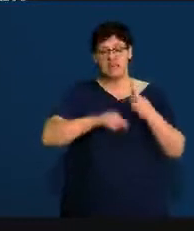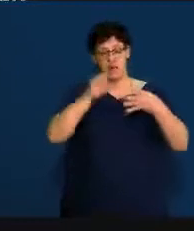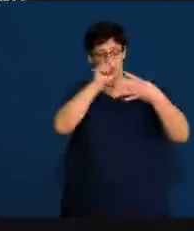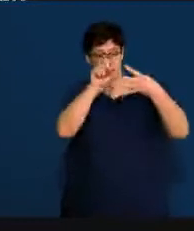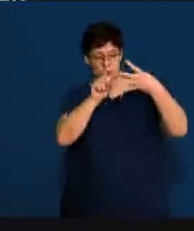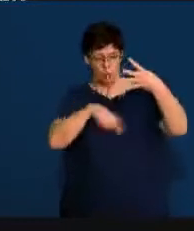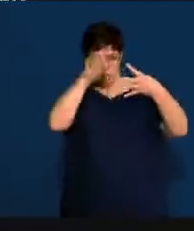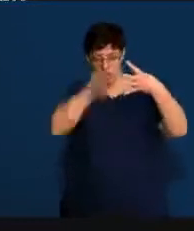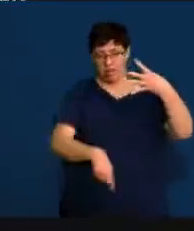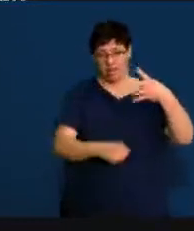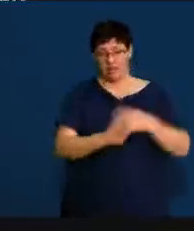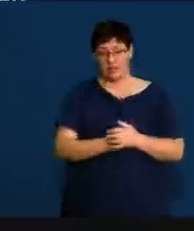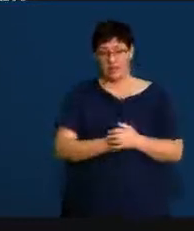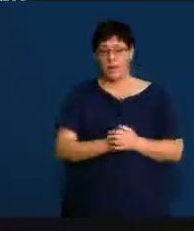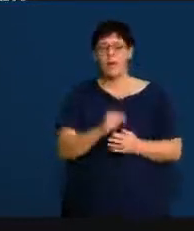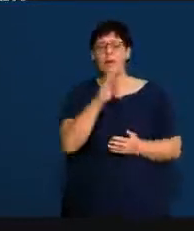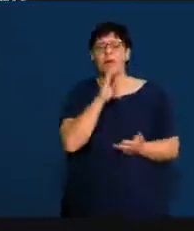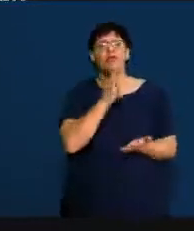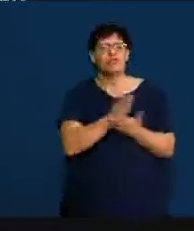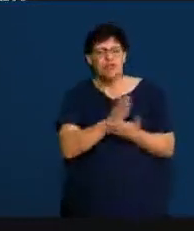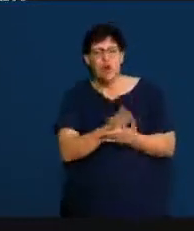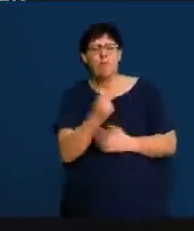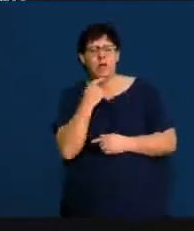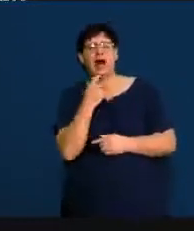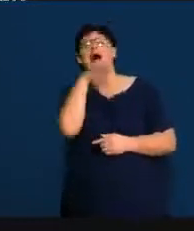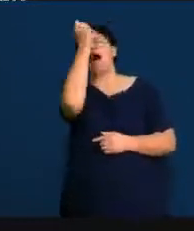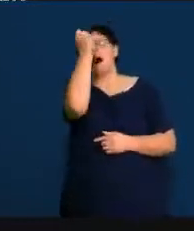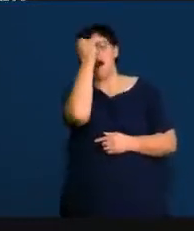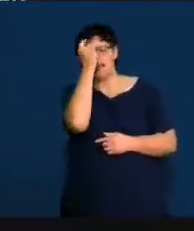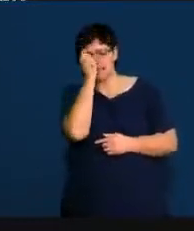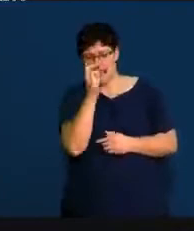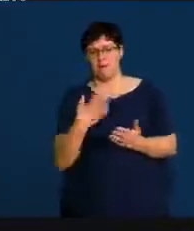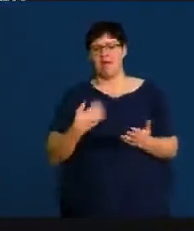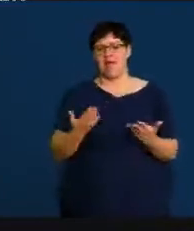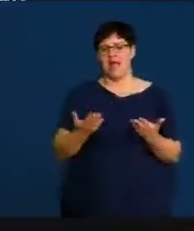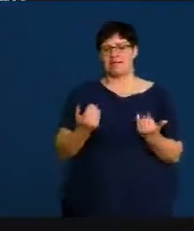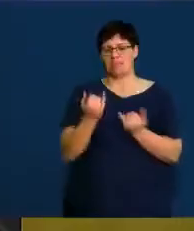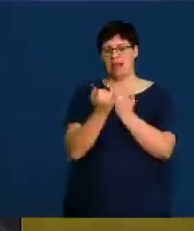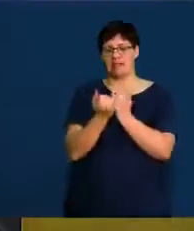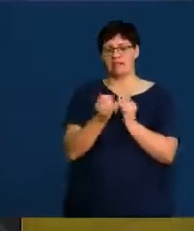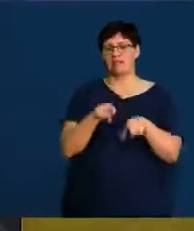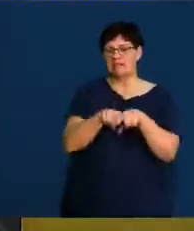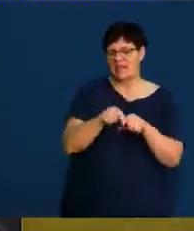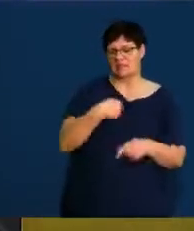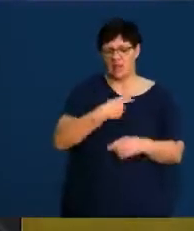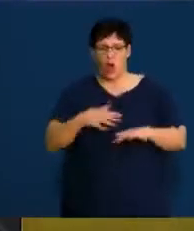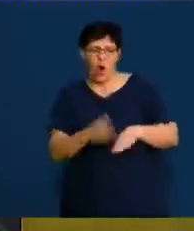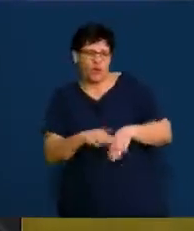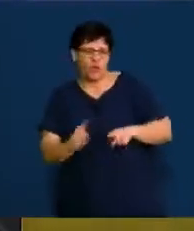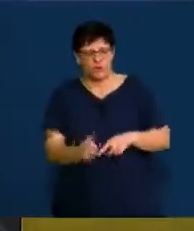4 questions. Have a basic overview of what it is being examined. Where are the